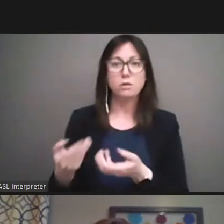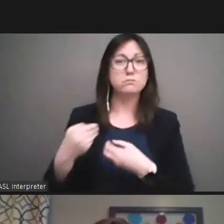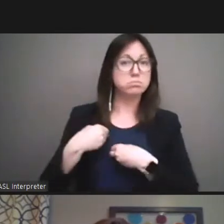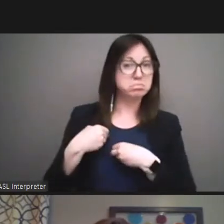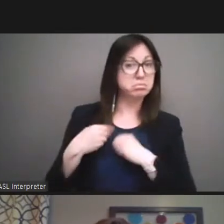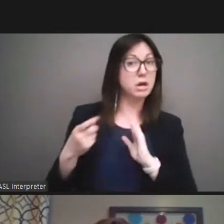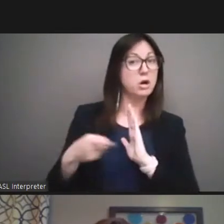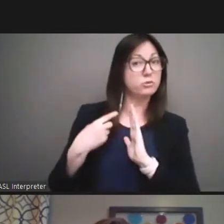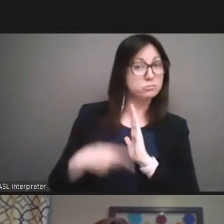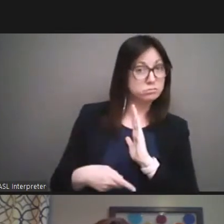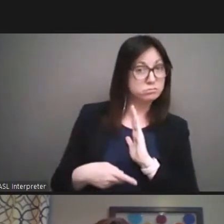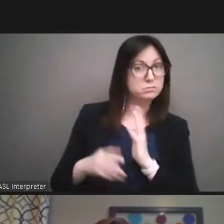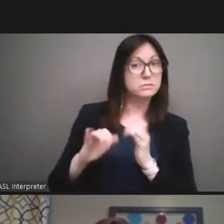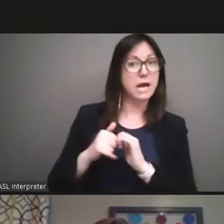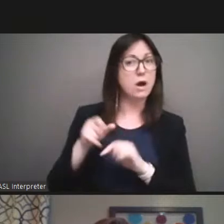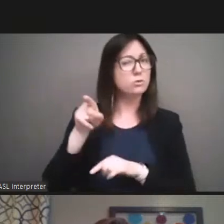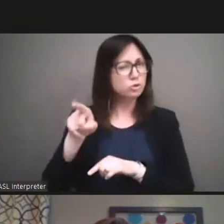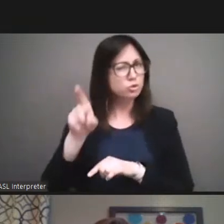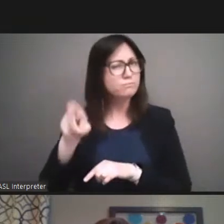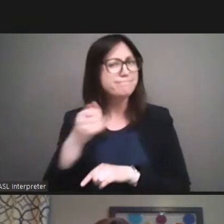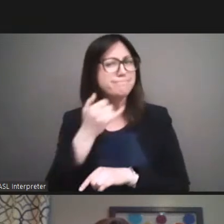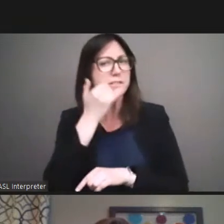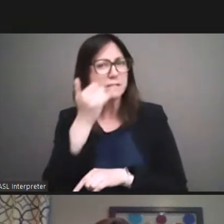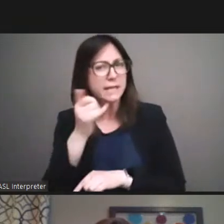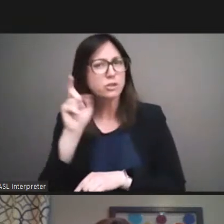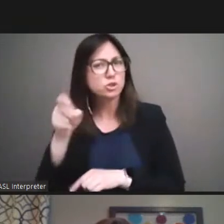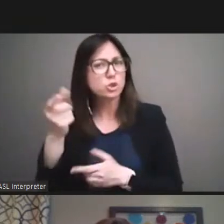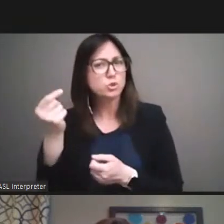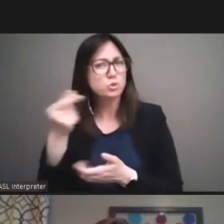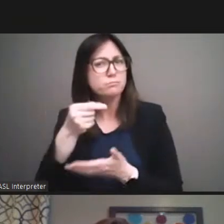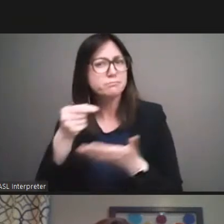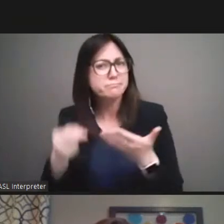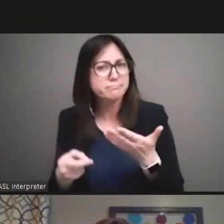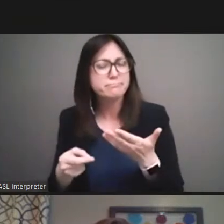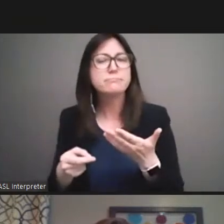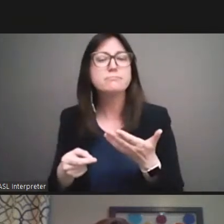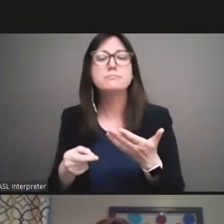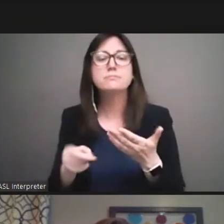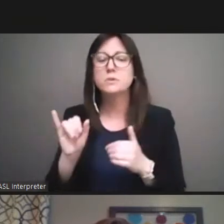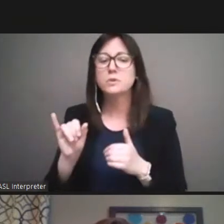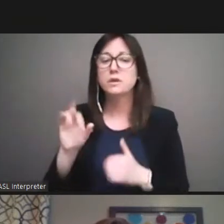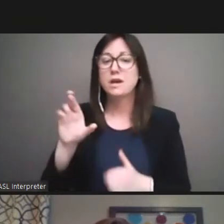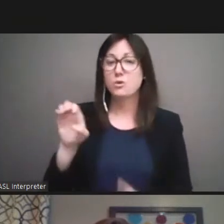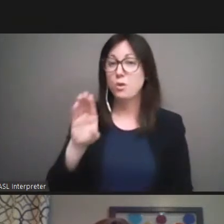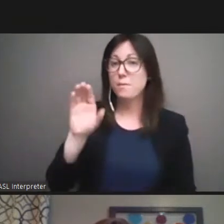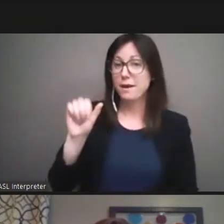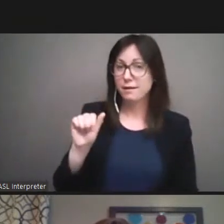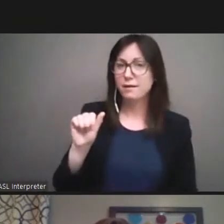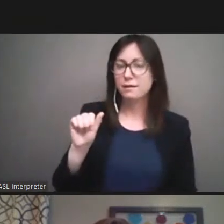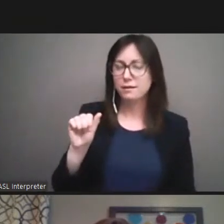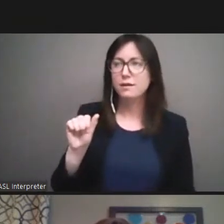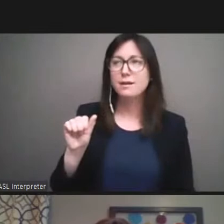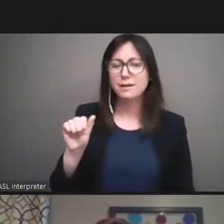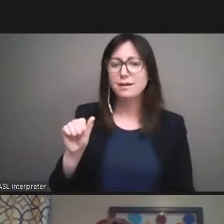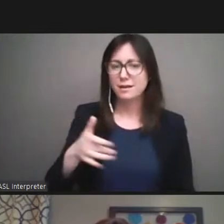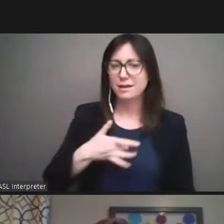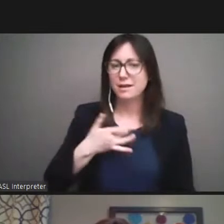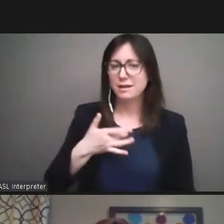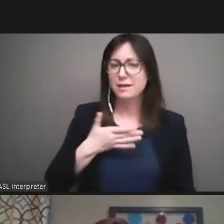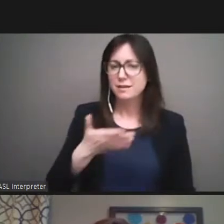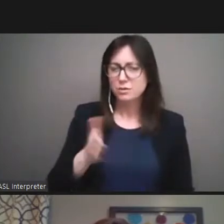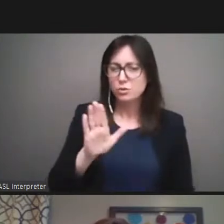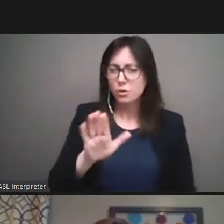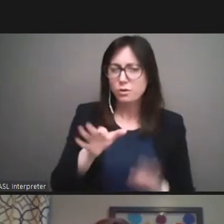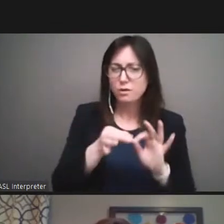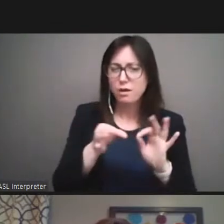you're holding them accountable. And then, Rebecca, I'm hearing, there's such respect in terms of